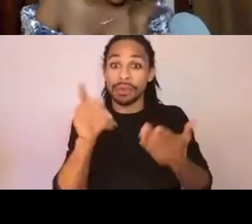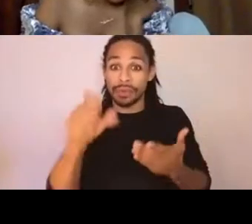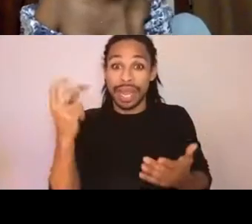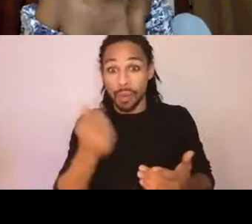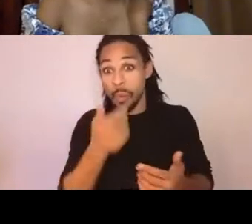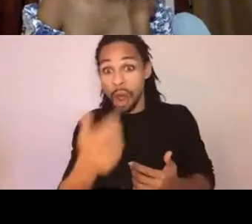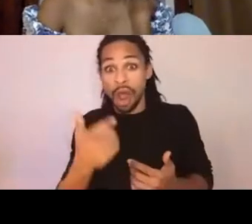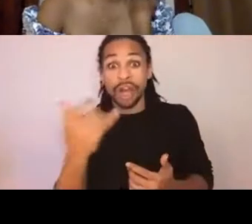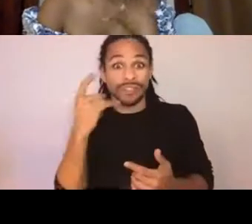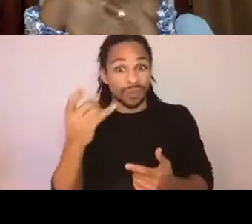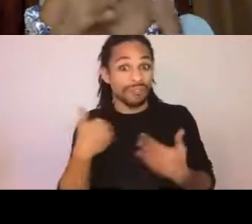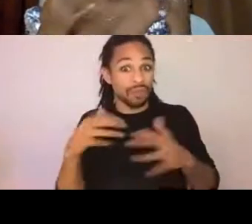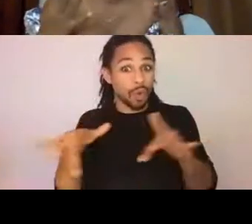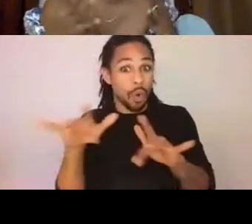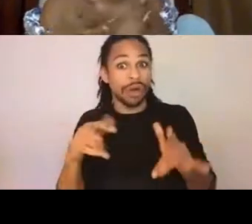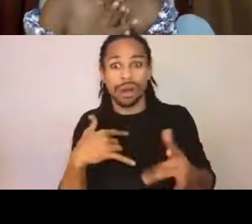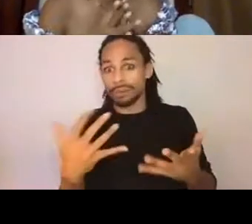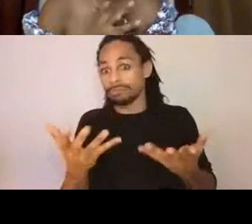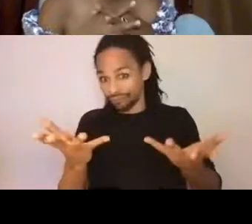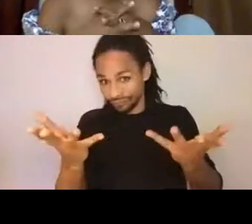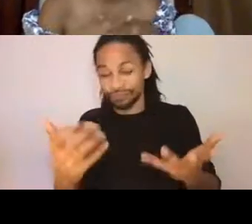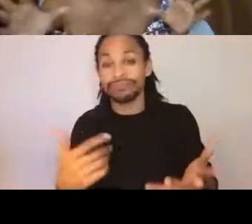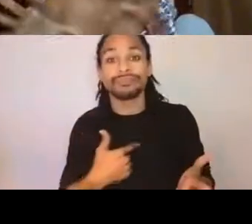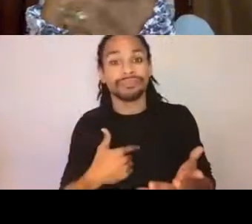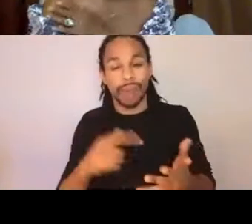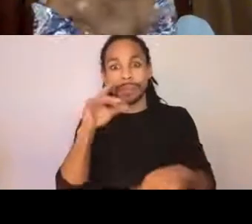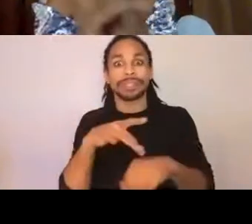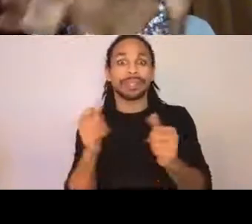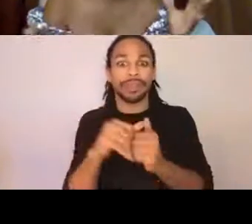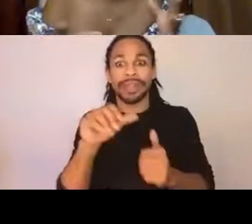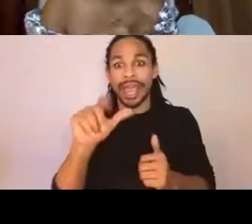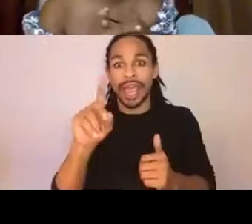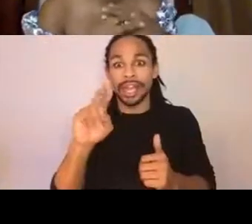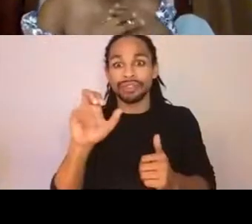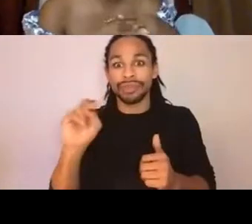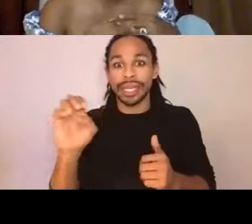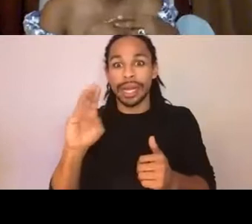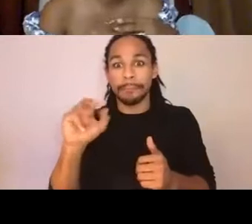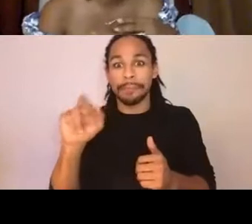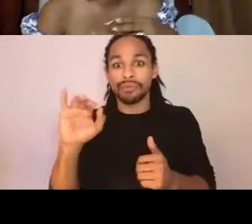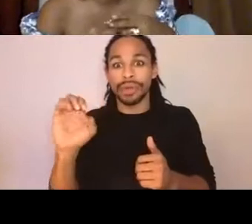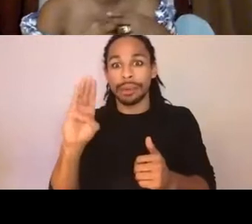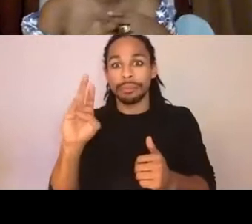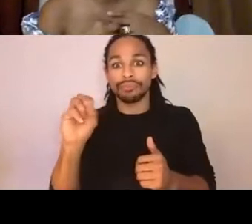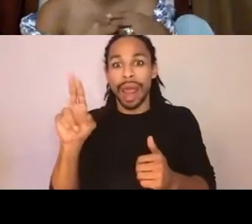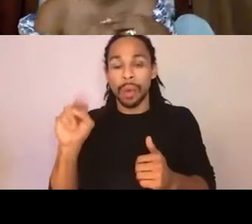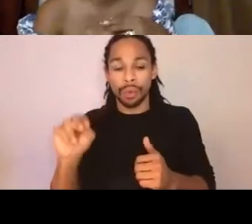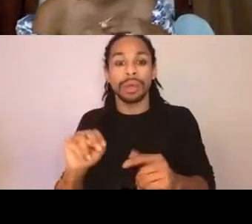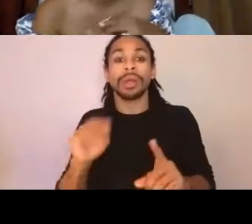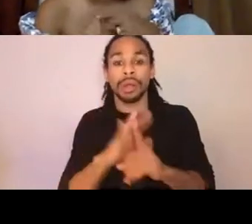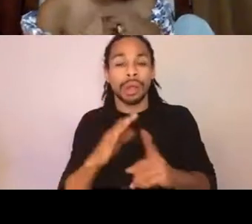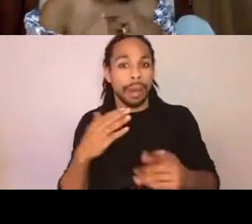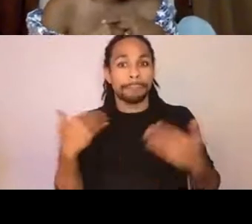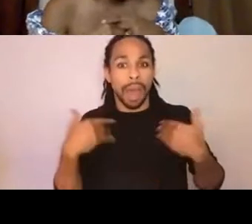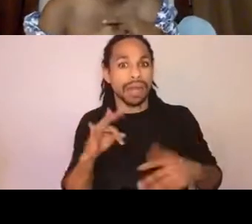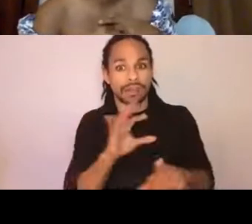it. I am obsessed with Adrienne Marie Brown's body of work, but Pleasure Activism is an incredible book